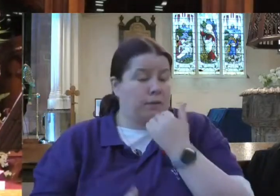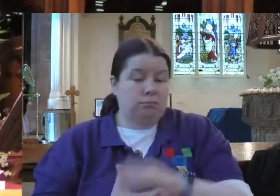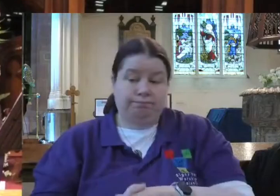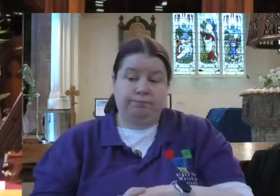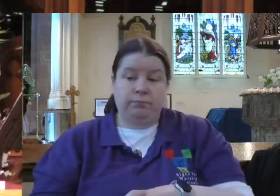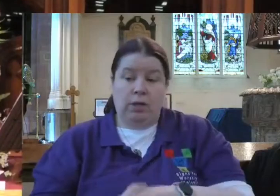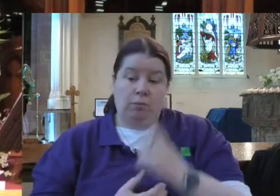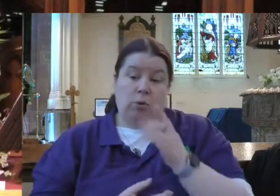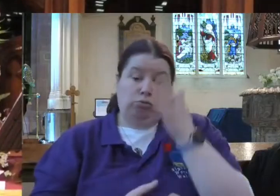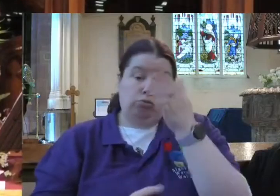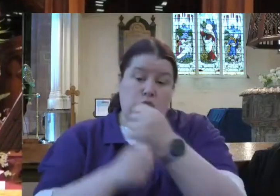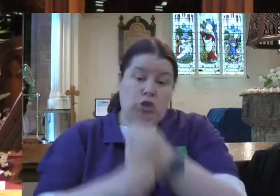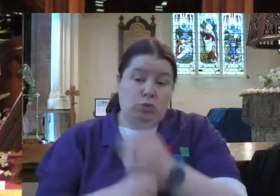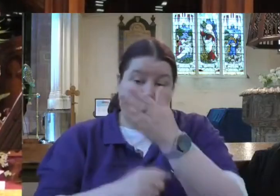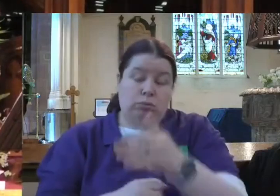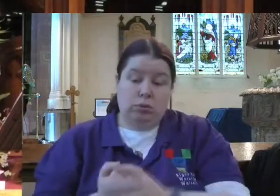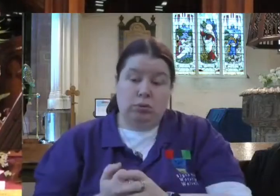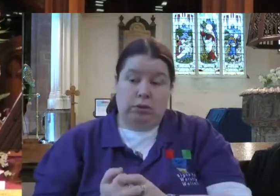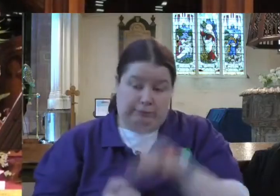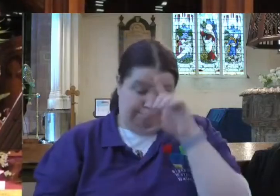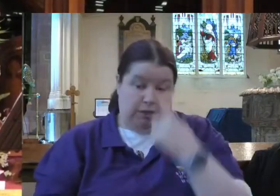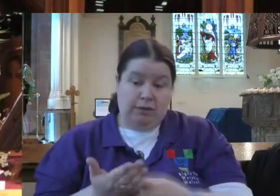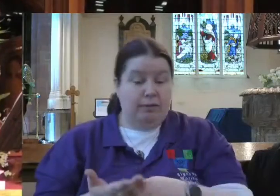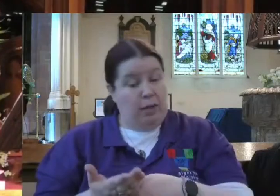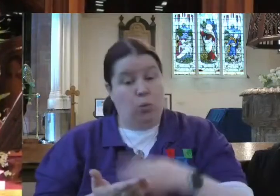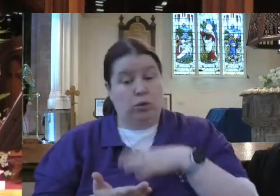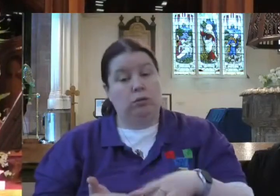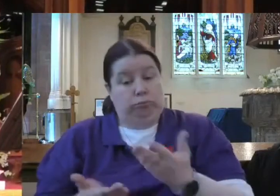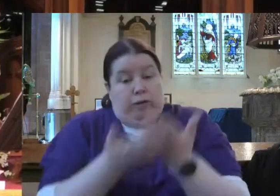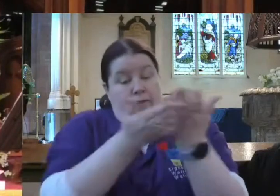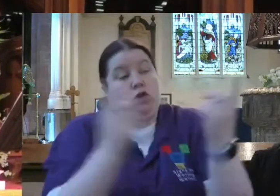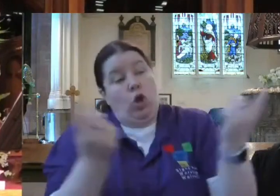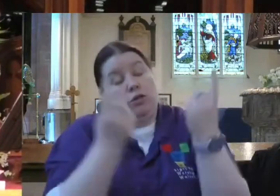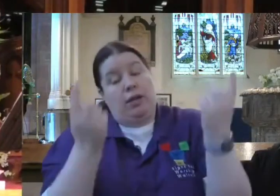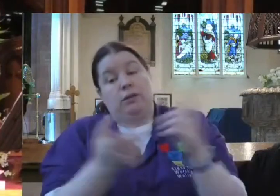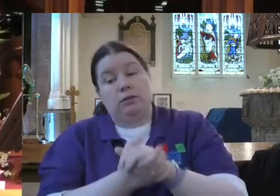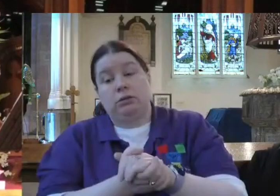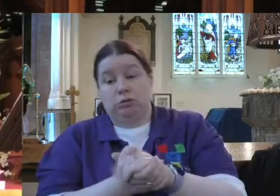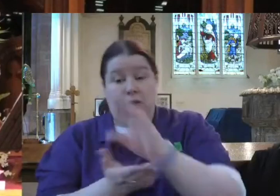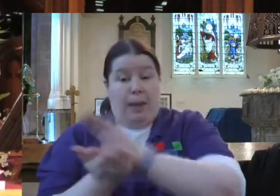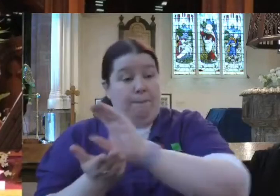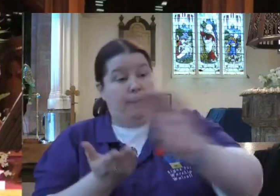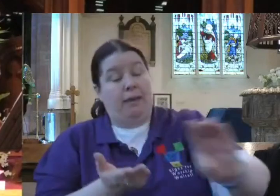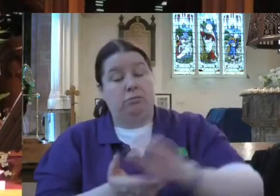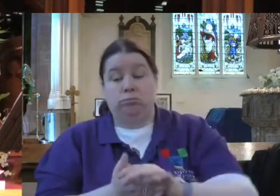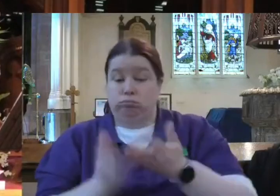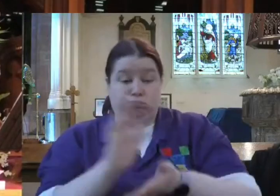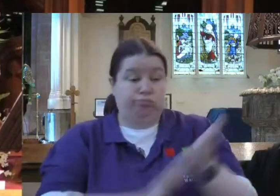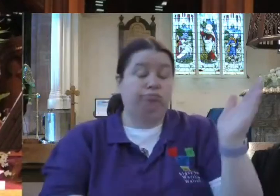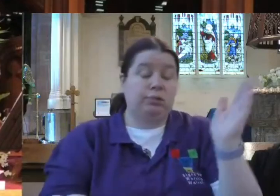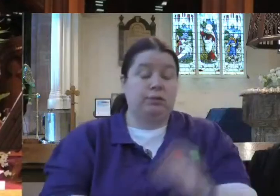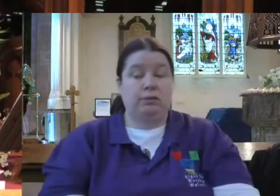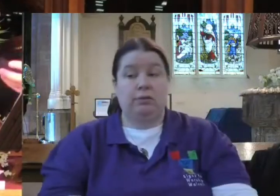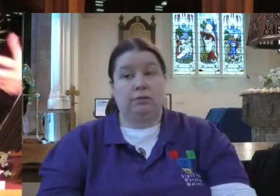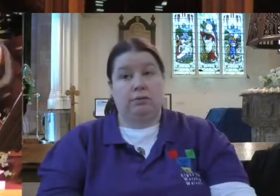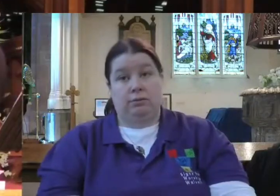the churches we previously attended paid for us to go on holiday. See, God frees us from financial worries. That's something